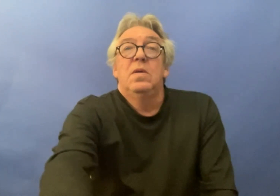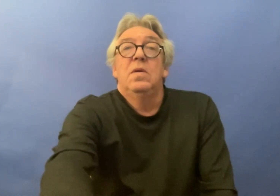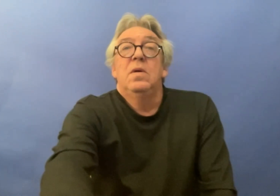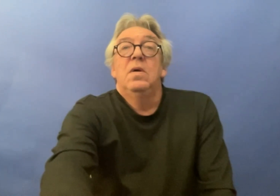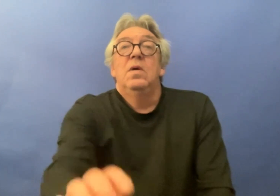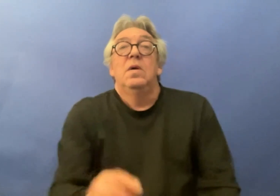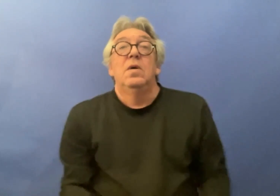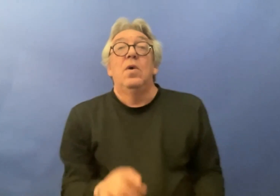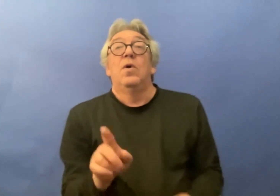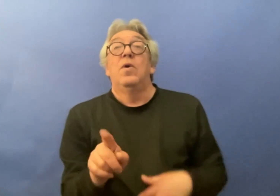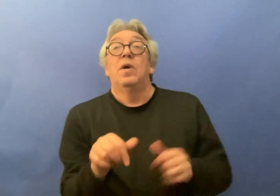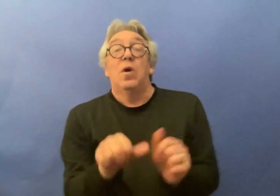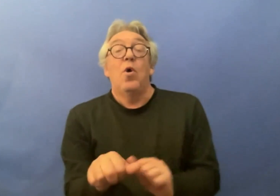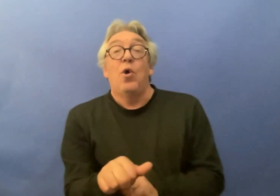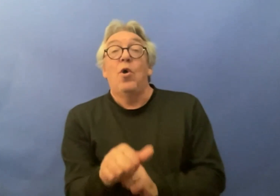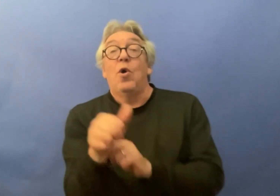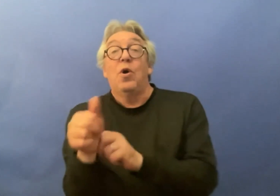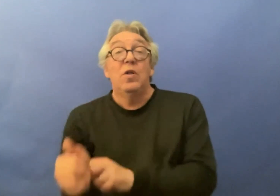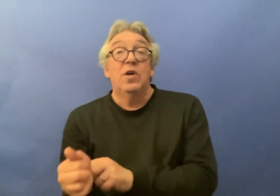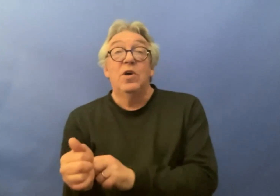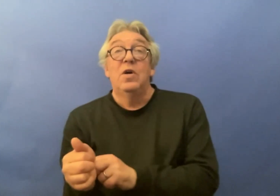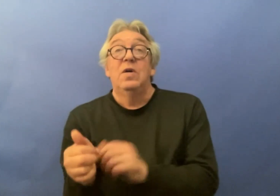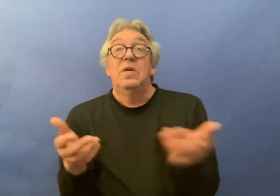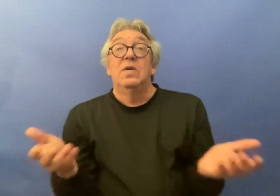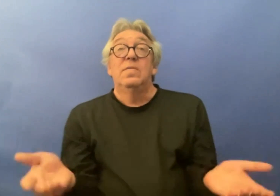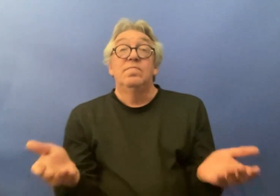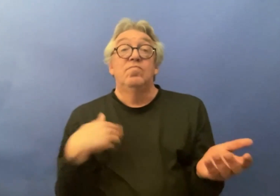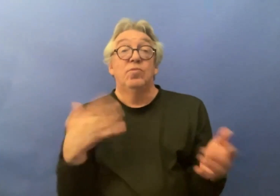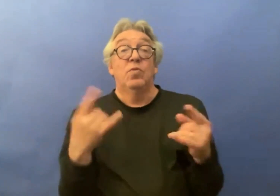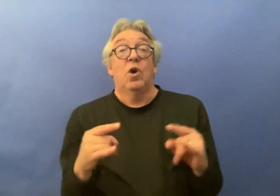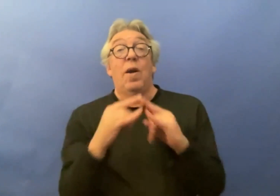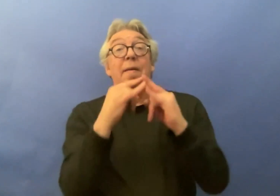sheet that accompanies our minimum standards for camp management.